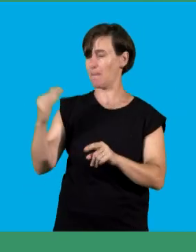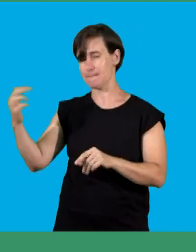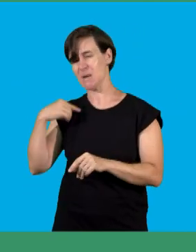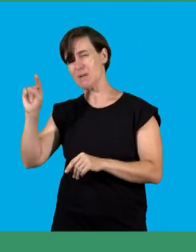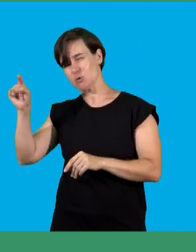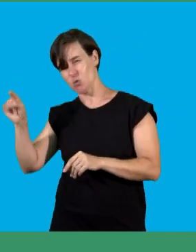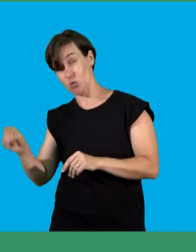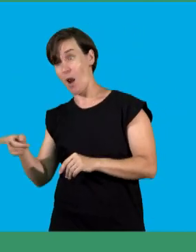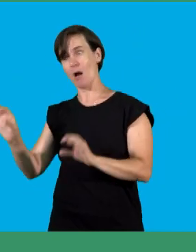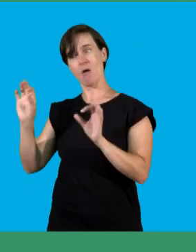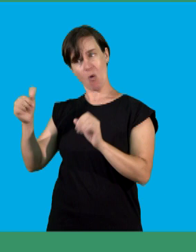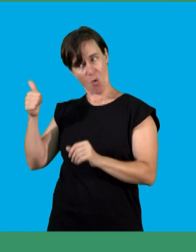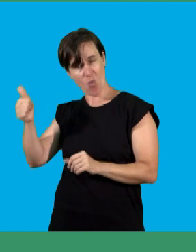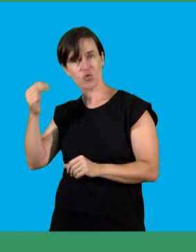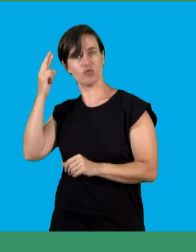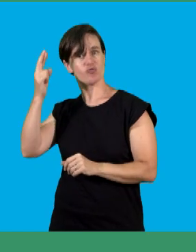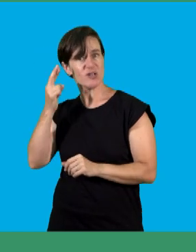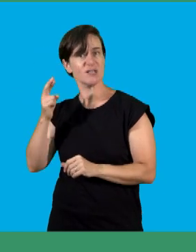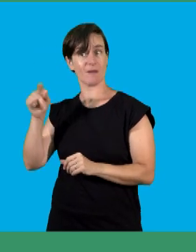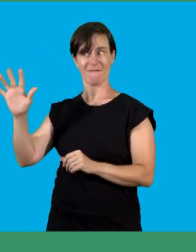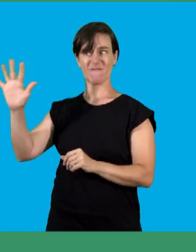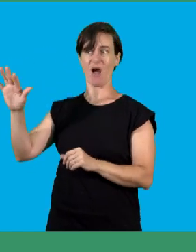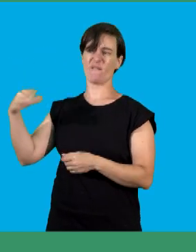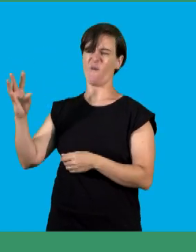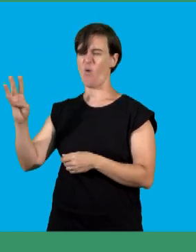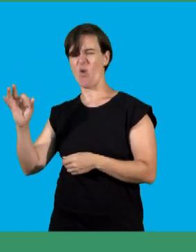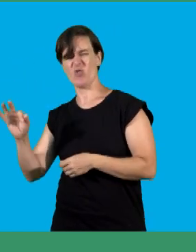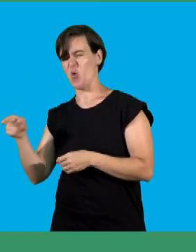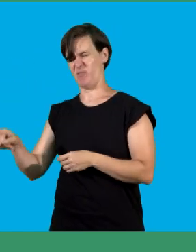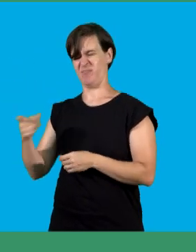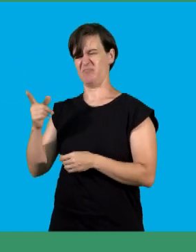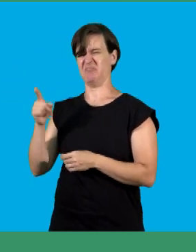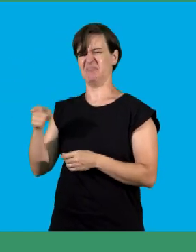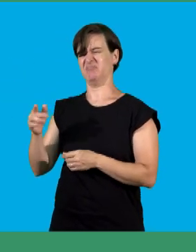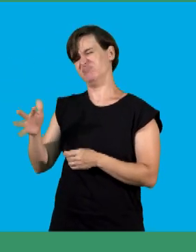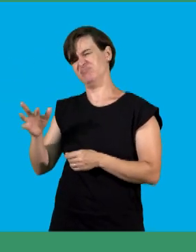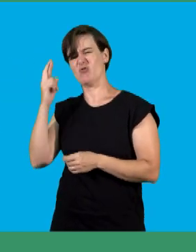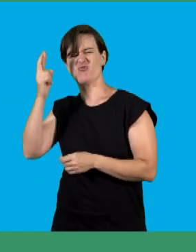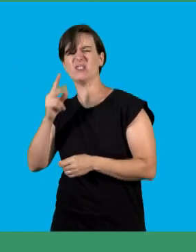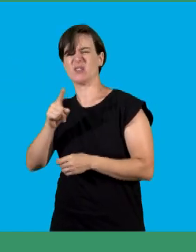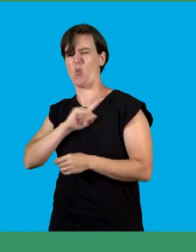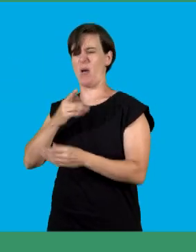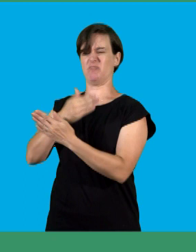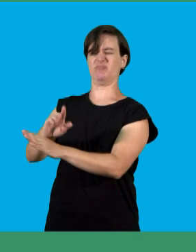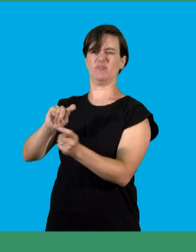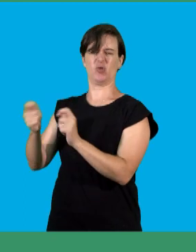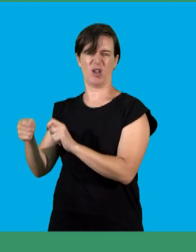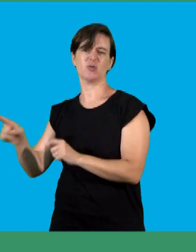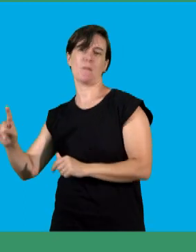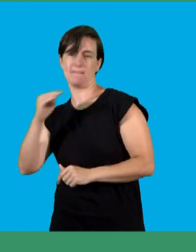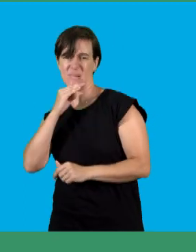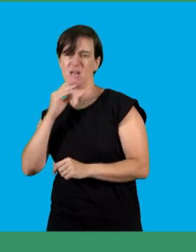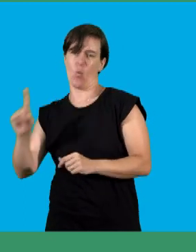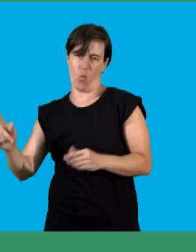and then each force will have its own score as to how important it is, how strong it is.